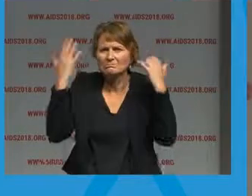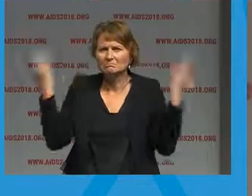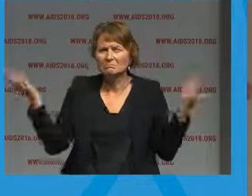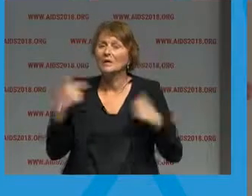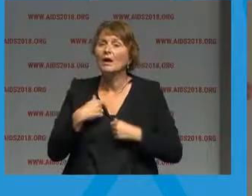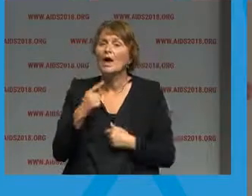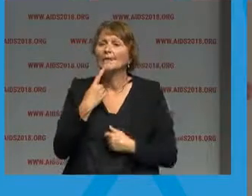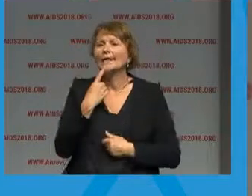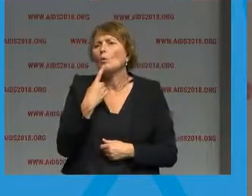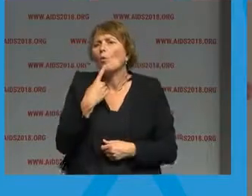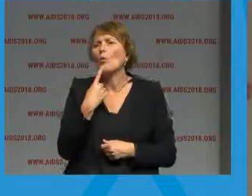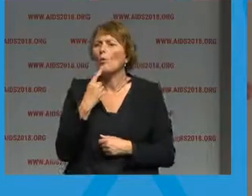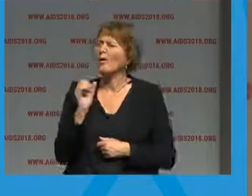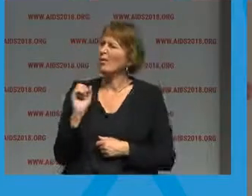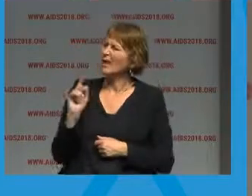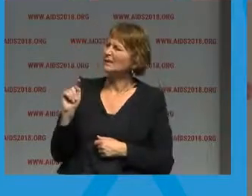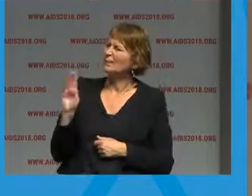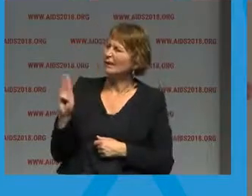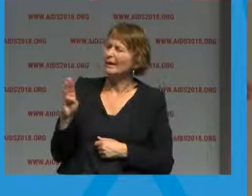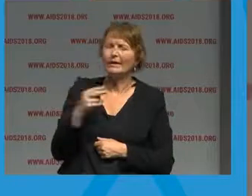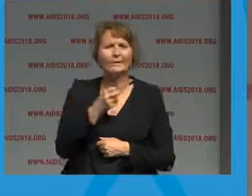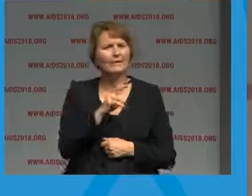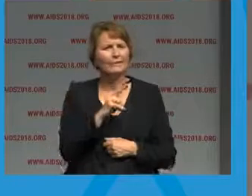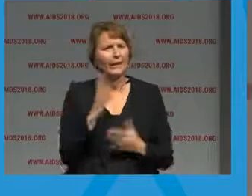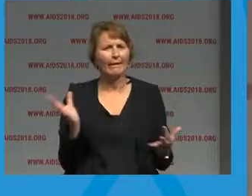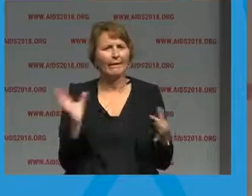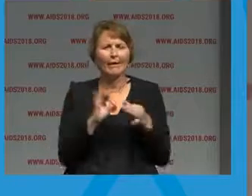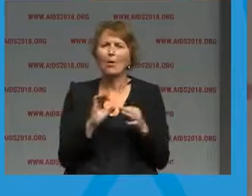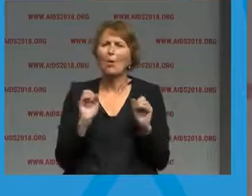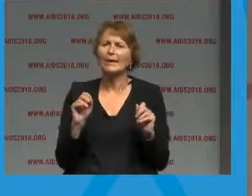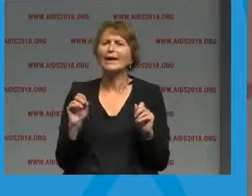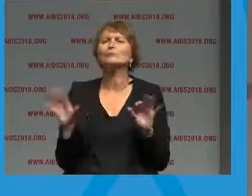not a choice. If we want